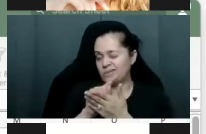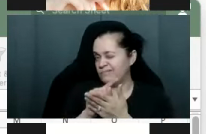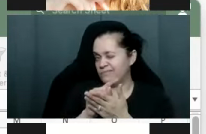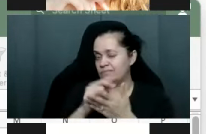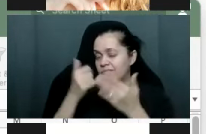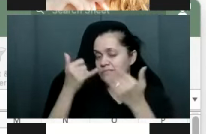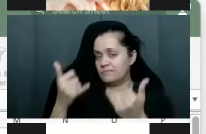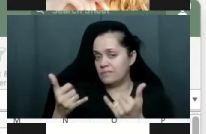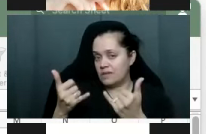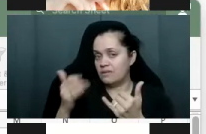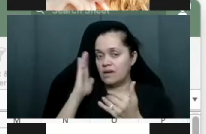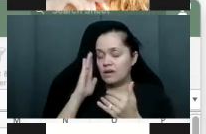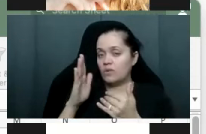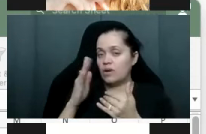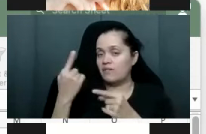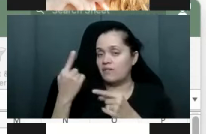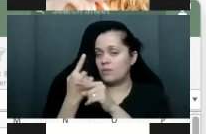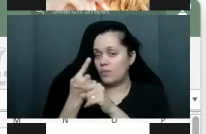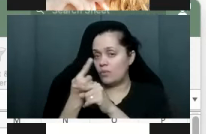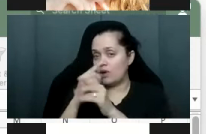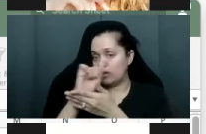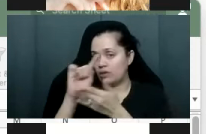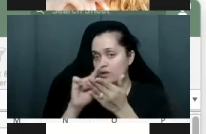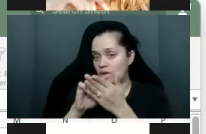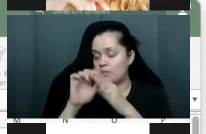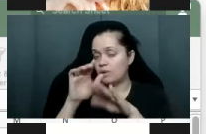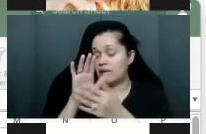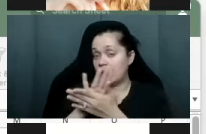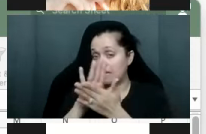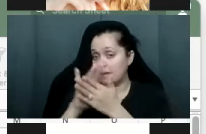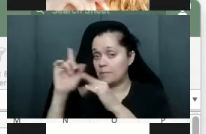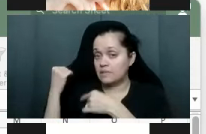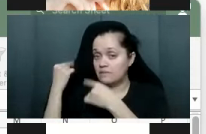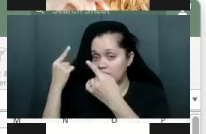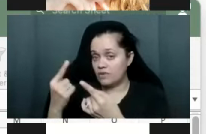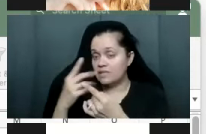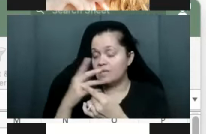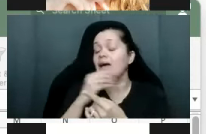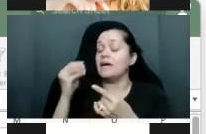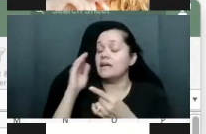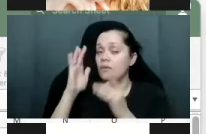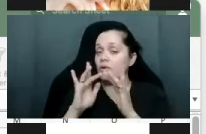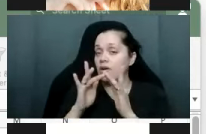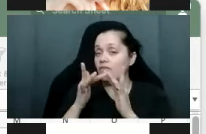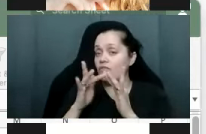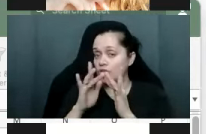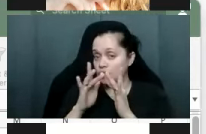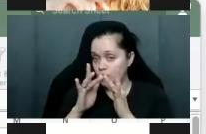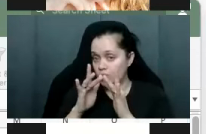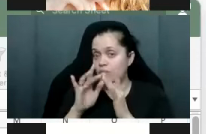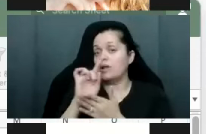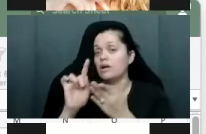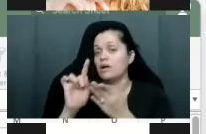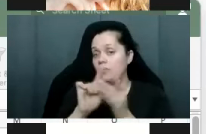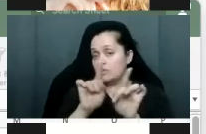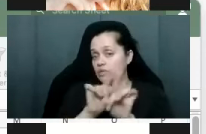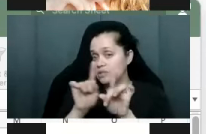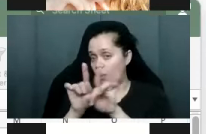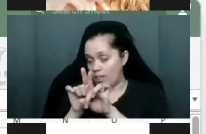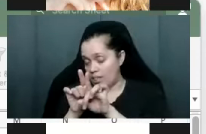have some regular office hours on campus, and I'm going to have some virtual office hours.